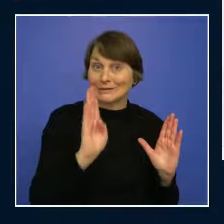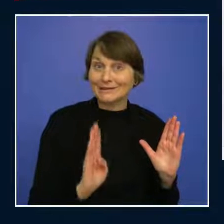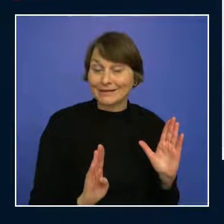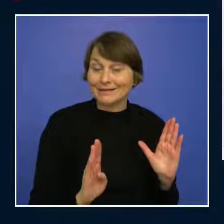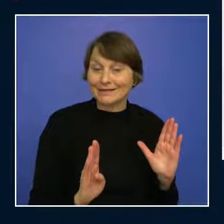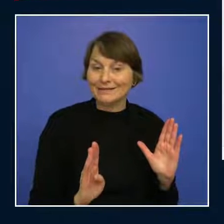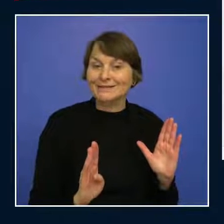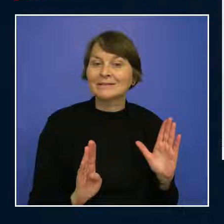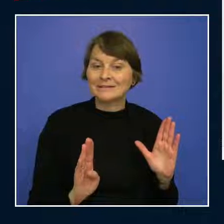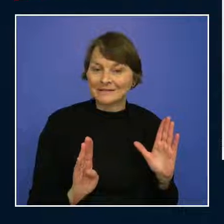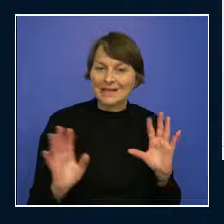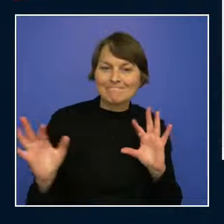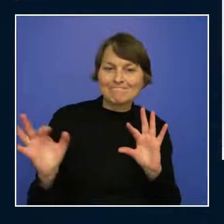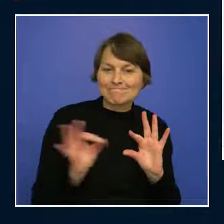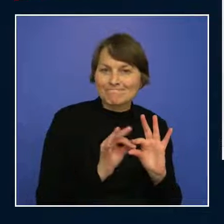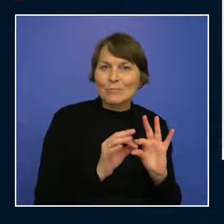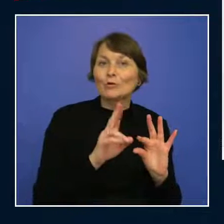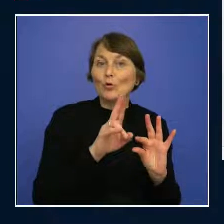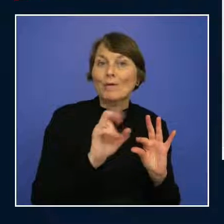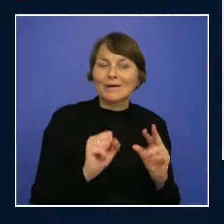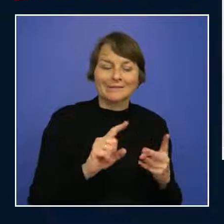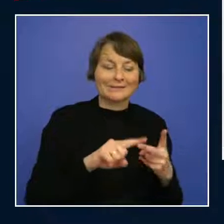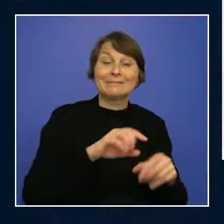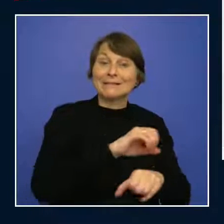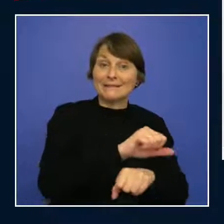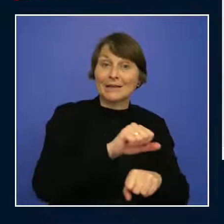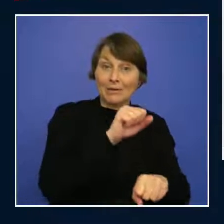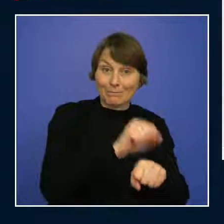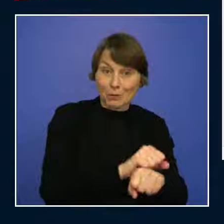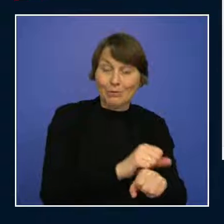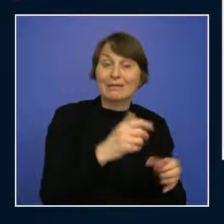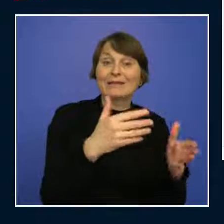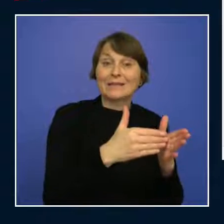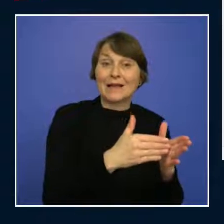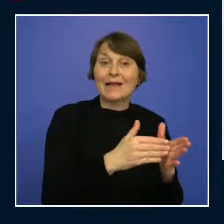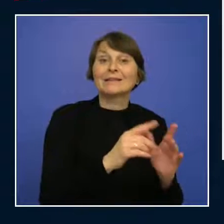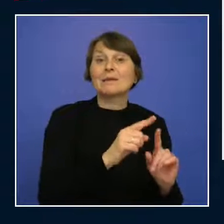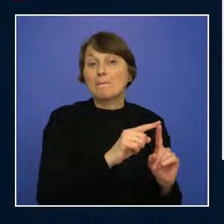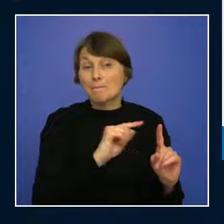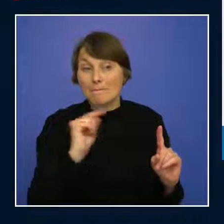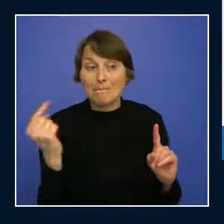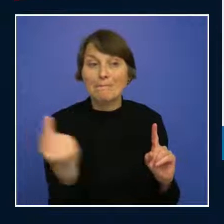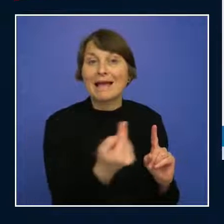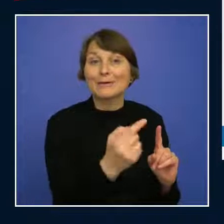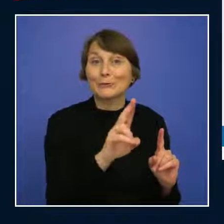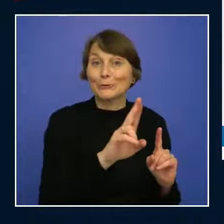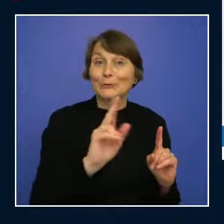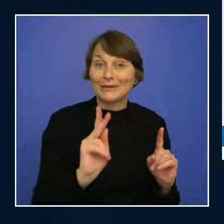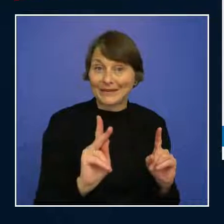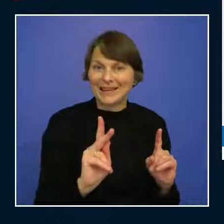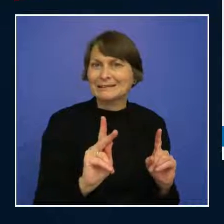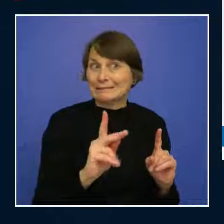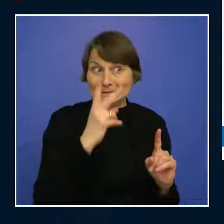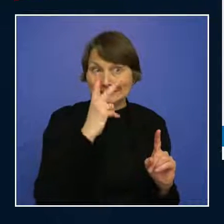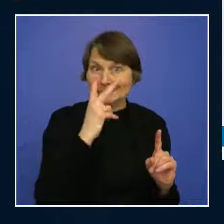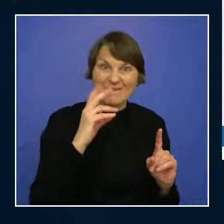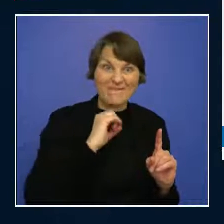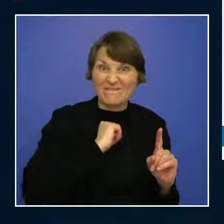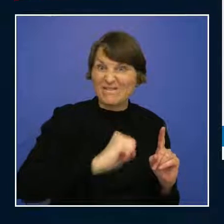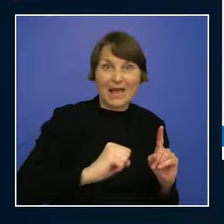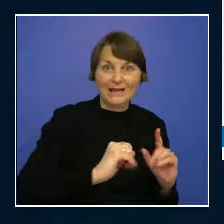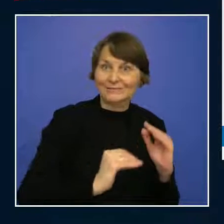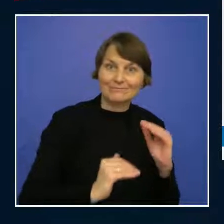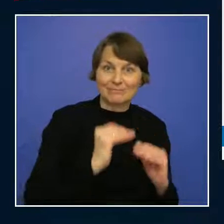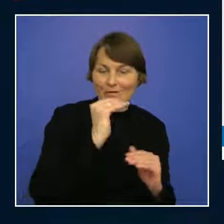US one. My Singapore test here is actually going all the way back to the UK because it's deemed it's the fastest one.